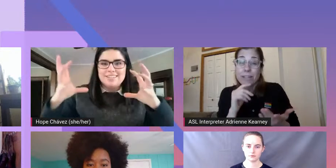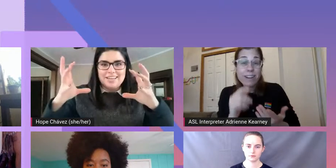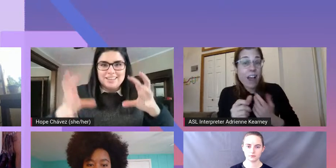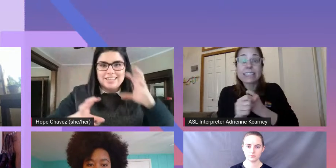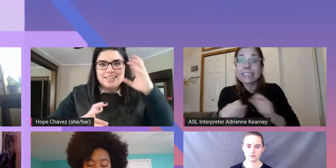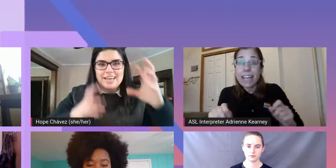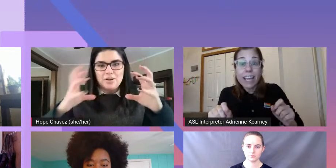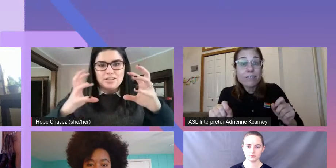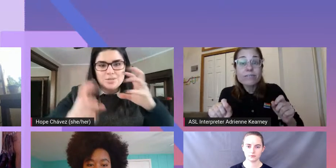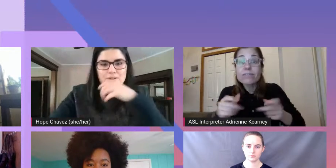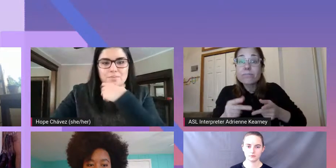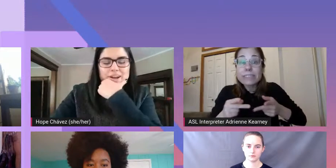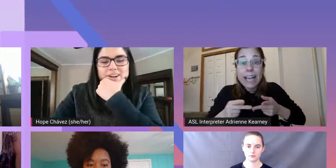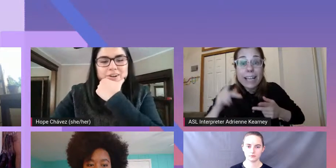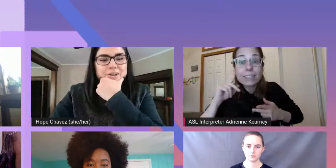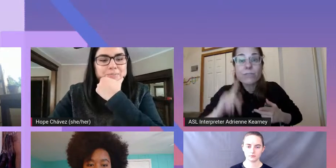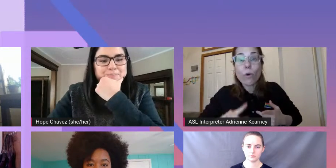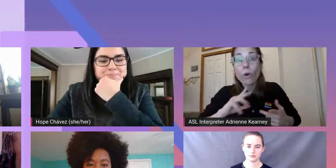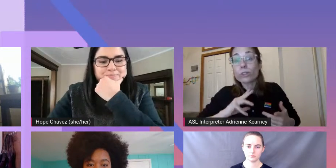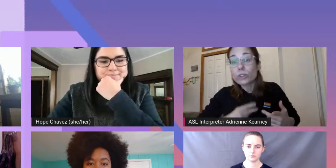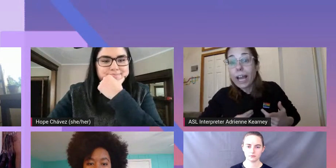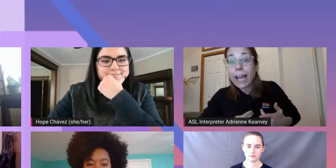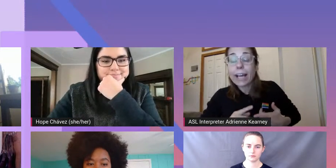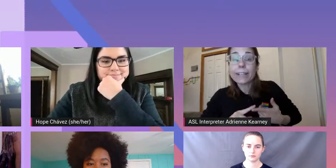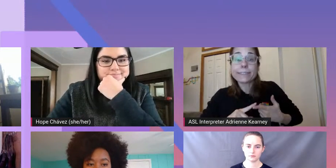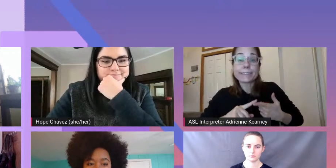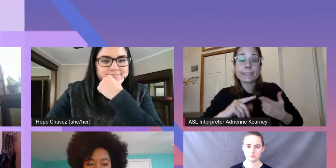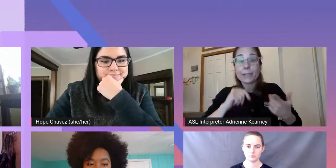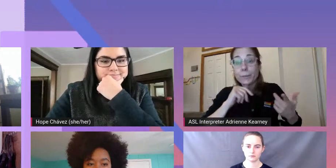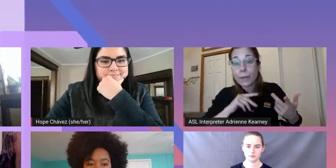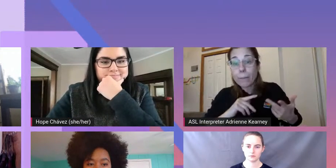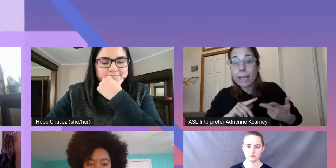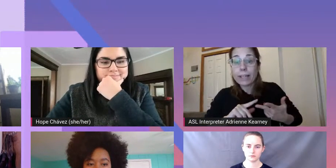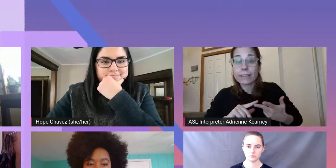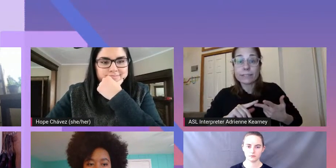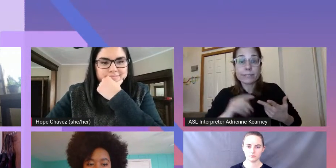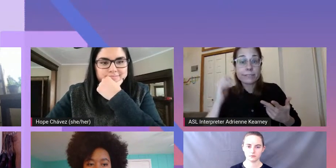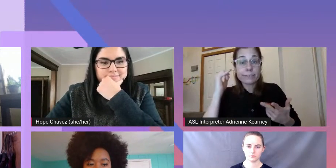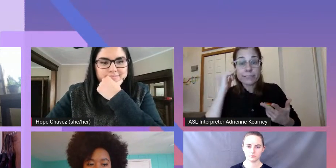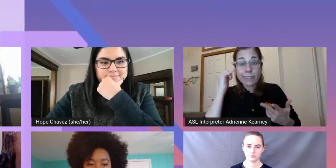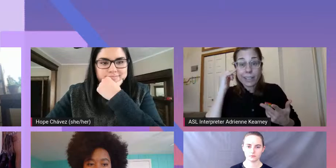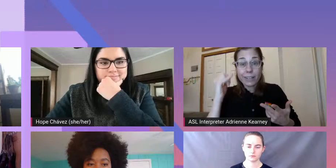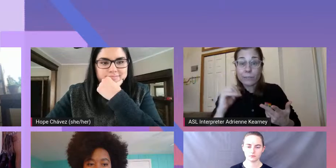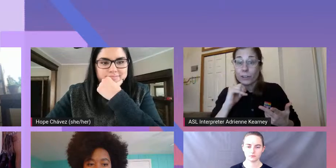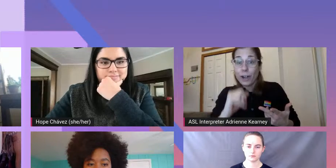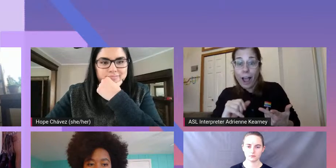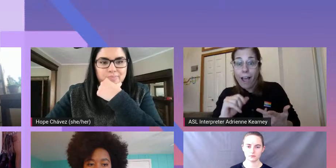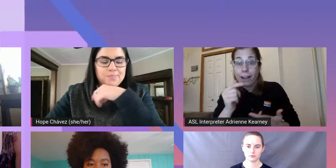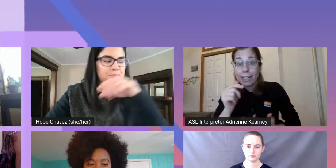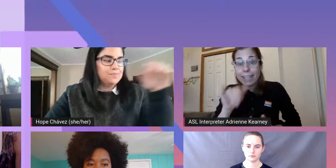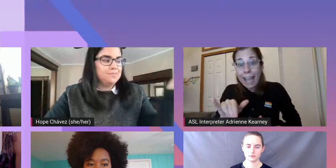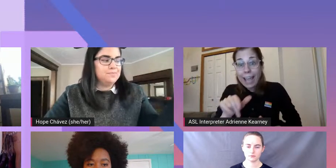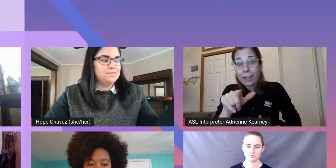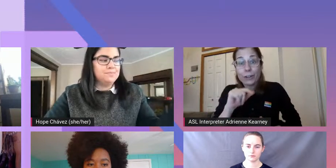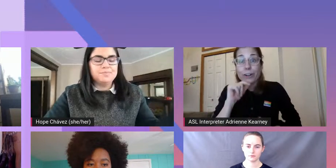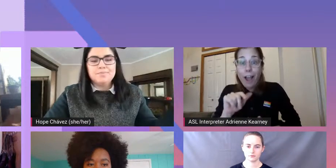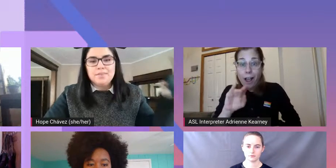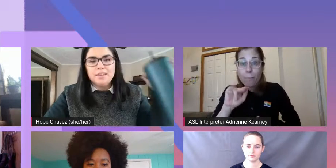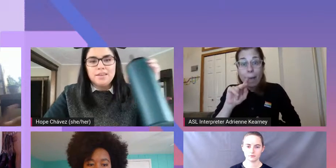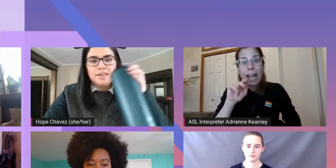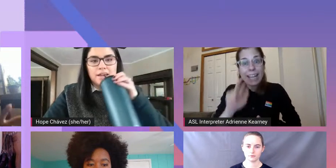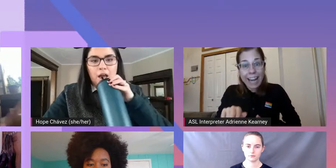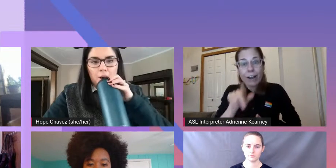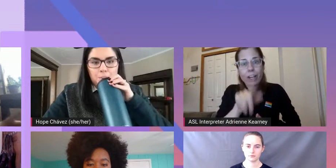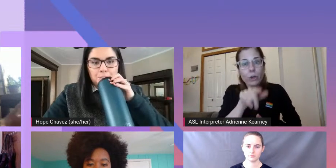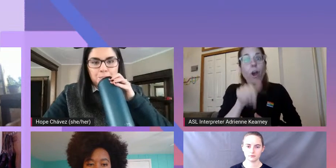not sitting in the gay or lesbian binary. Mm-hmm. No, that's true. It's like the whole thing about representation and thinking about